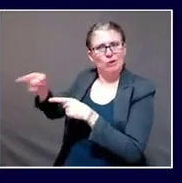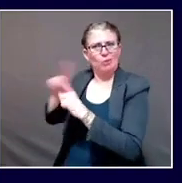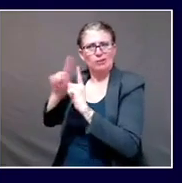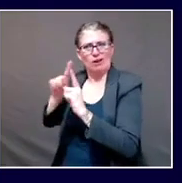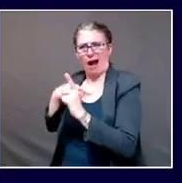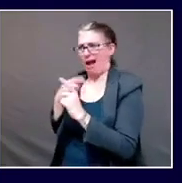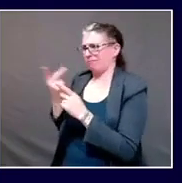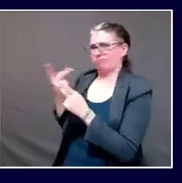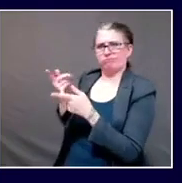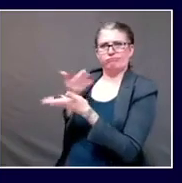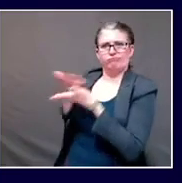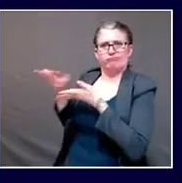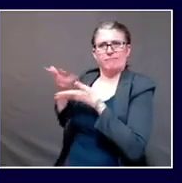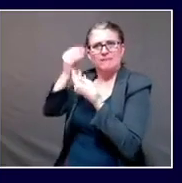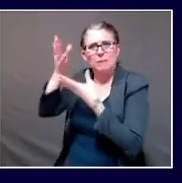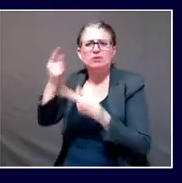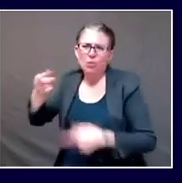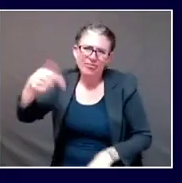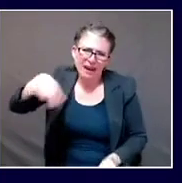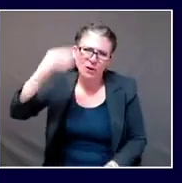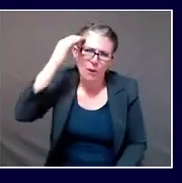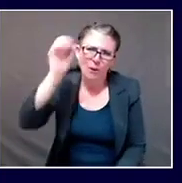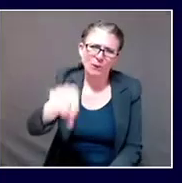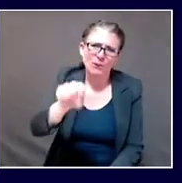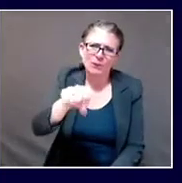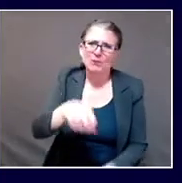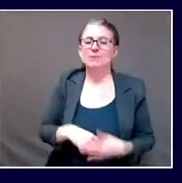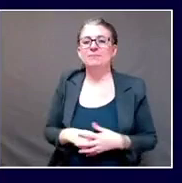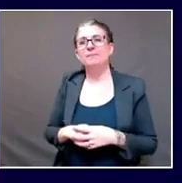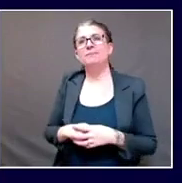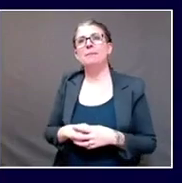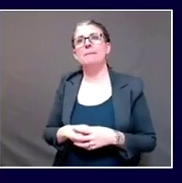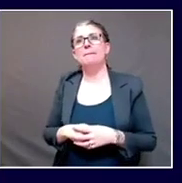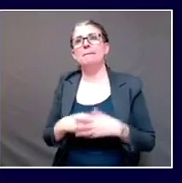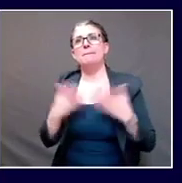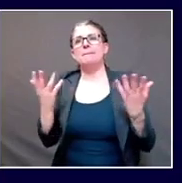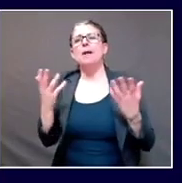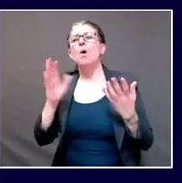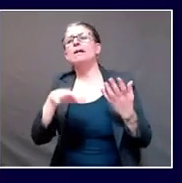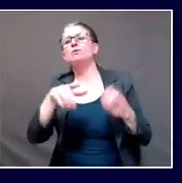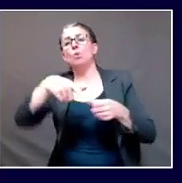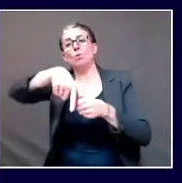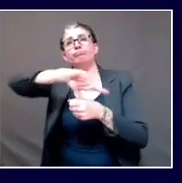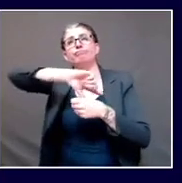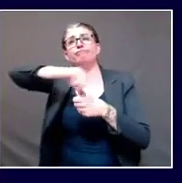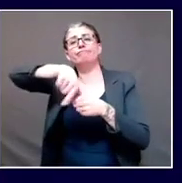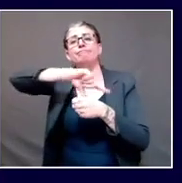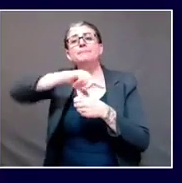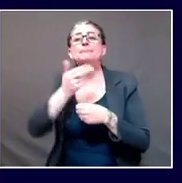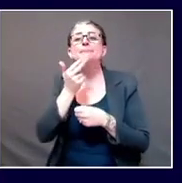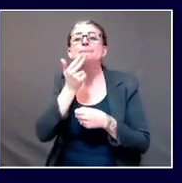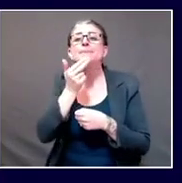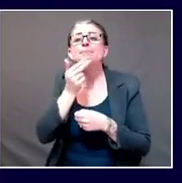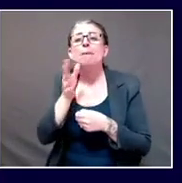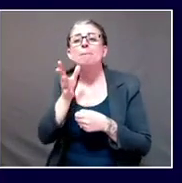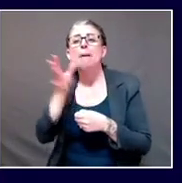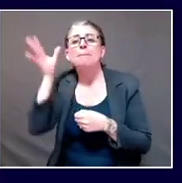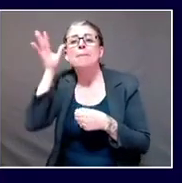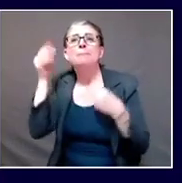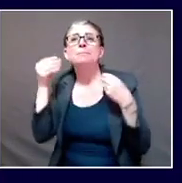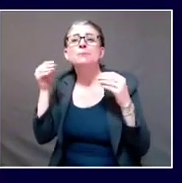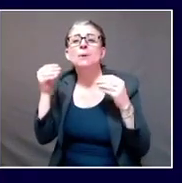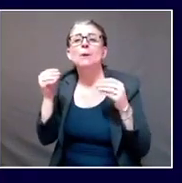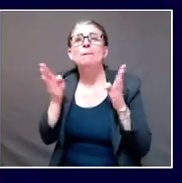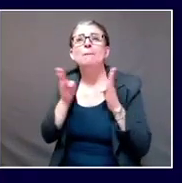So the local mom, pa convenience store will find out through hearing about it through the media primarily, or is some kind of,